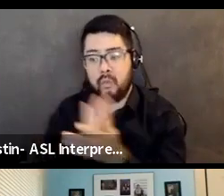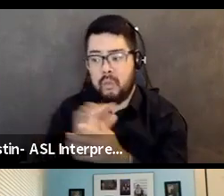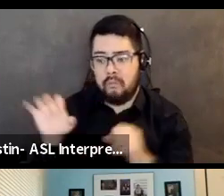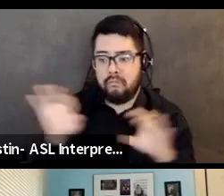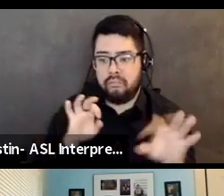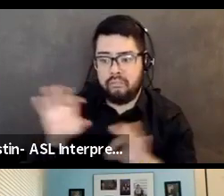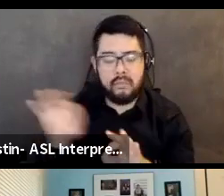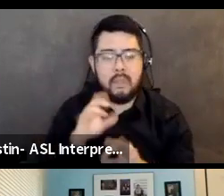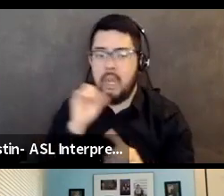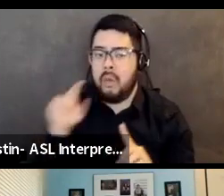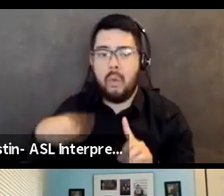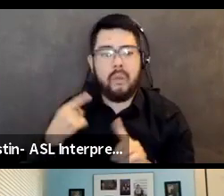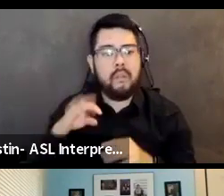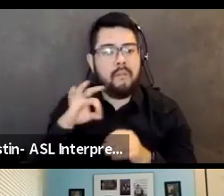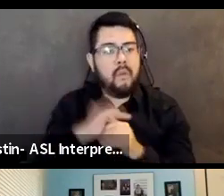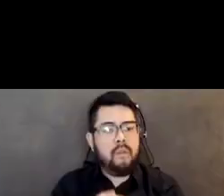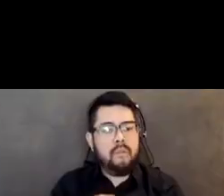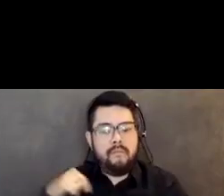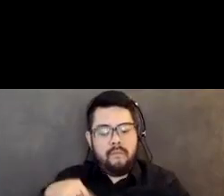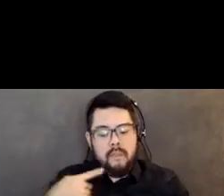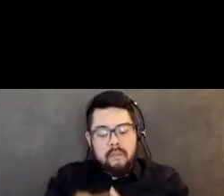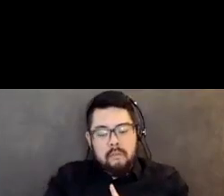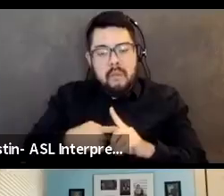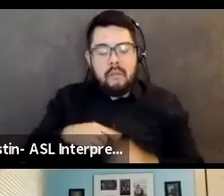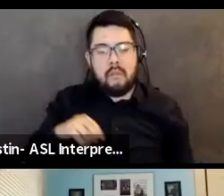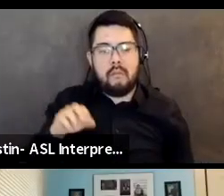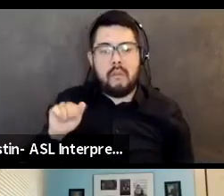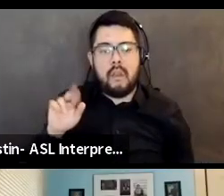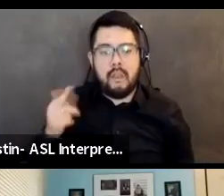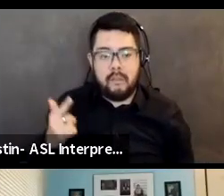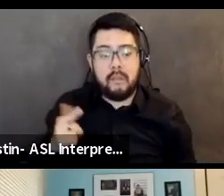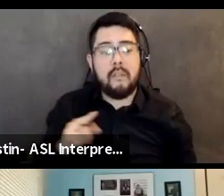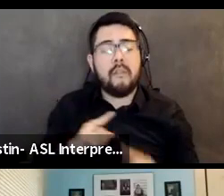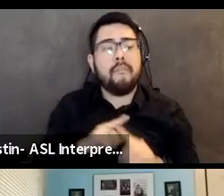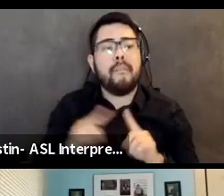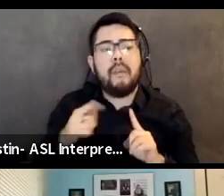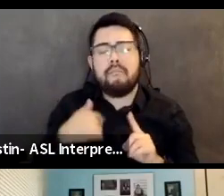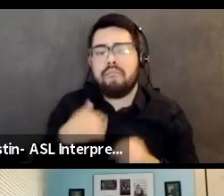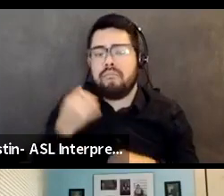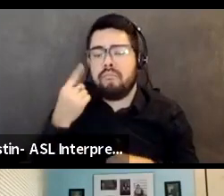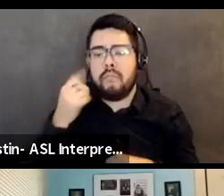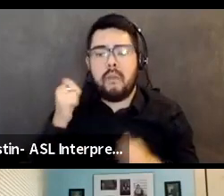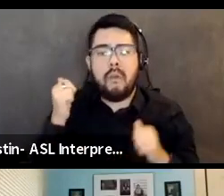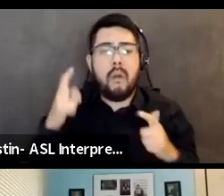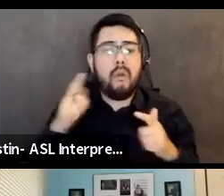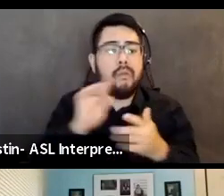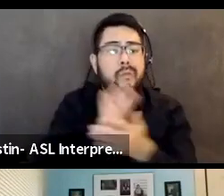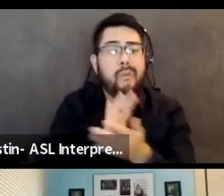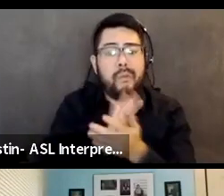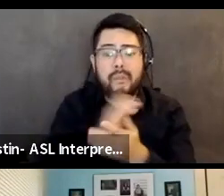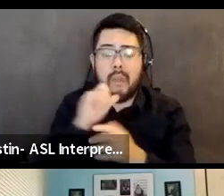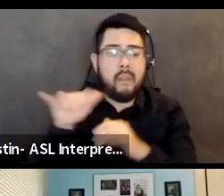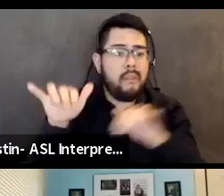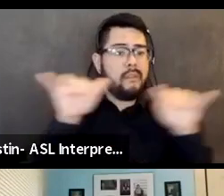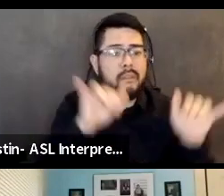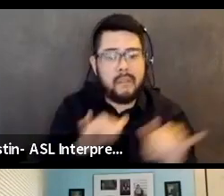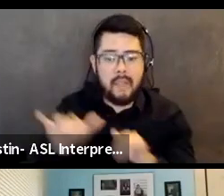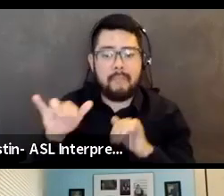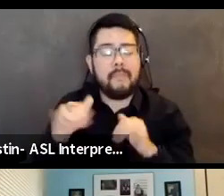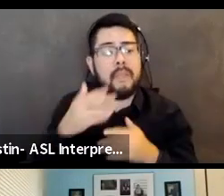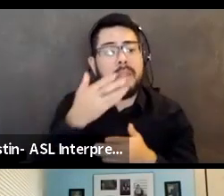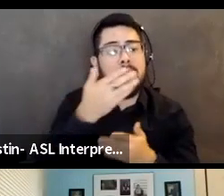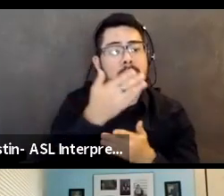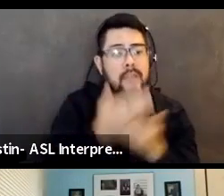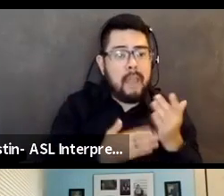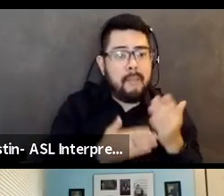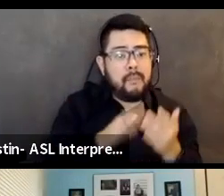the votes that just happened this month but i also recognize that every school is not the same that transition could have a longer horizon